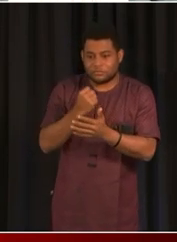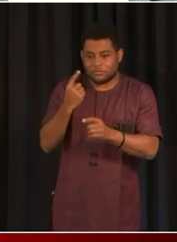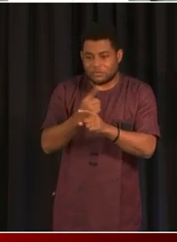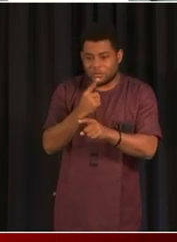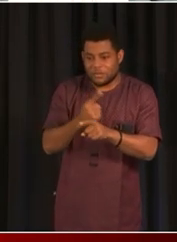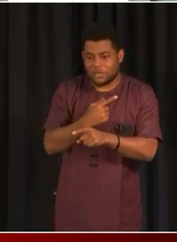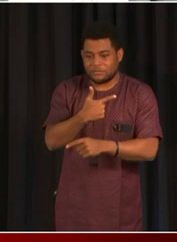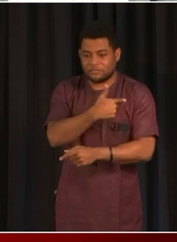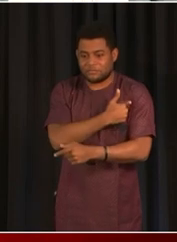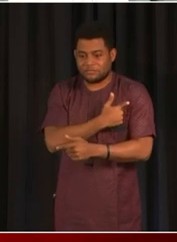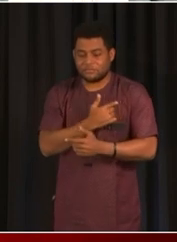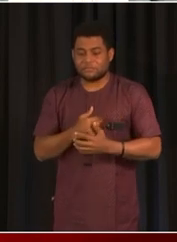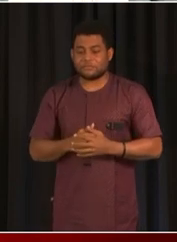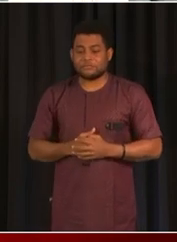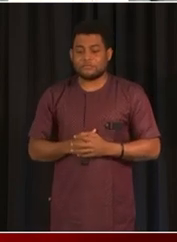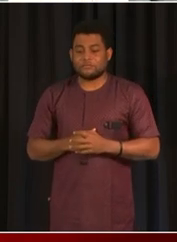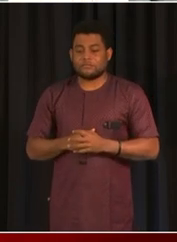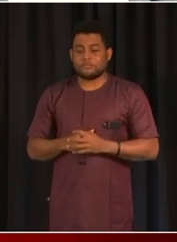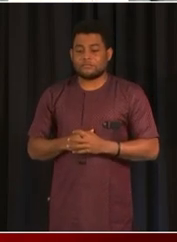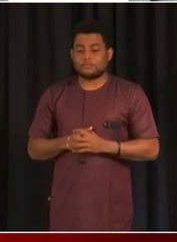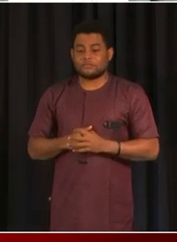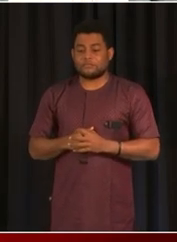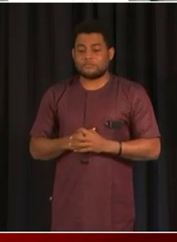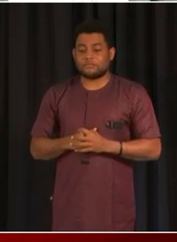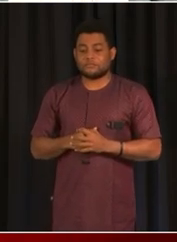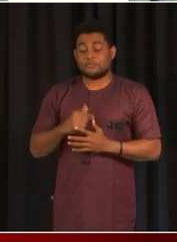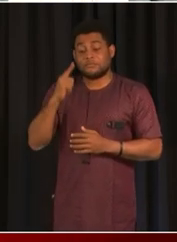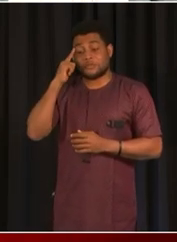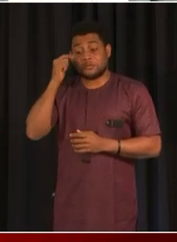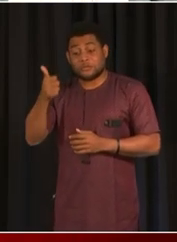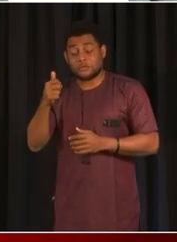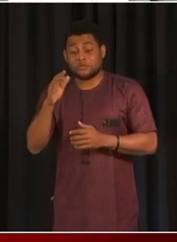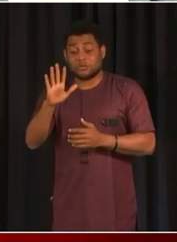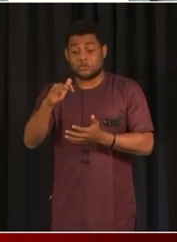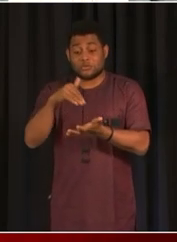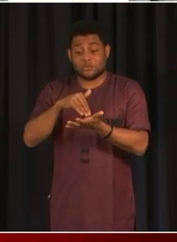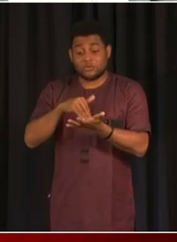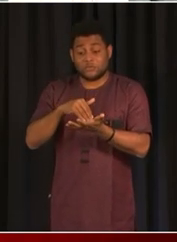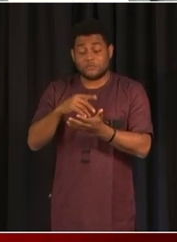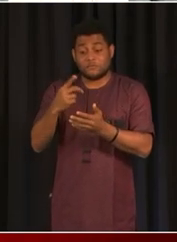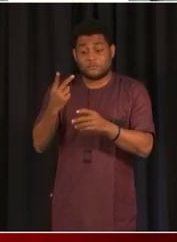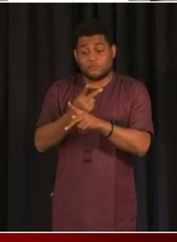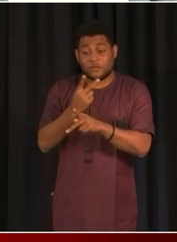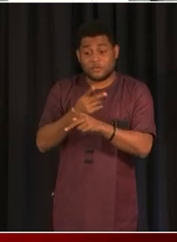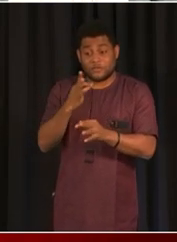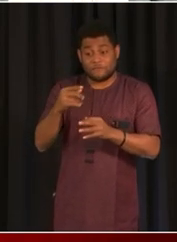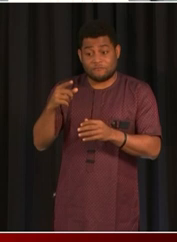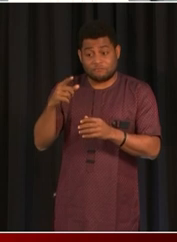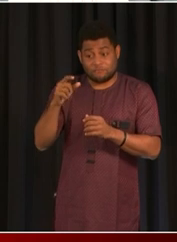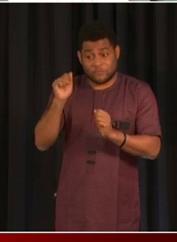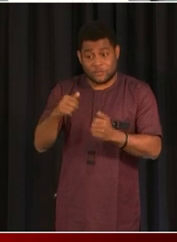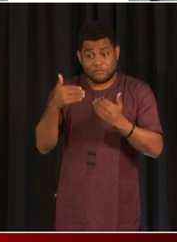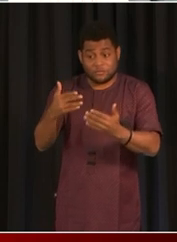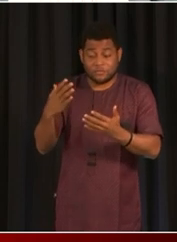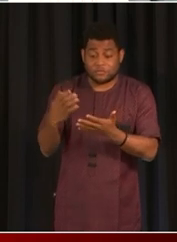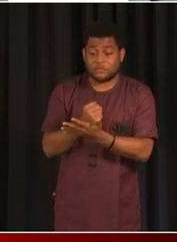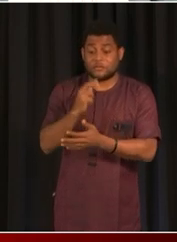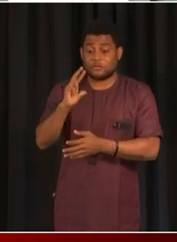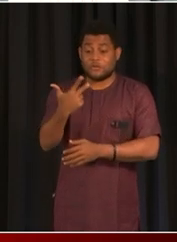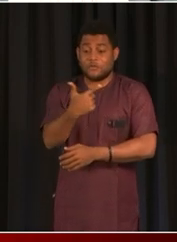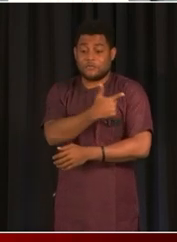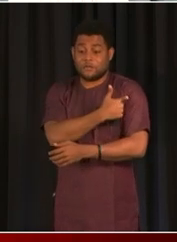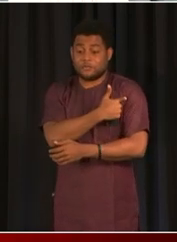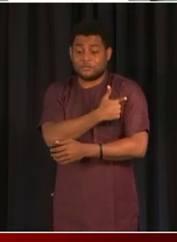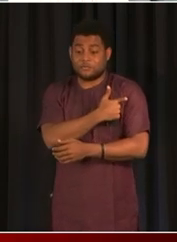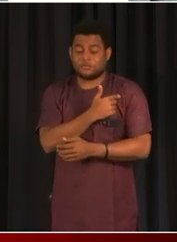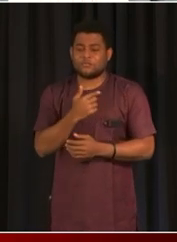the right type of guidance for individuals so people no longer continue to present inappropriately to the healthcare system